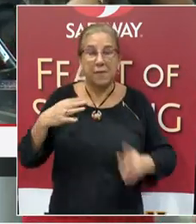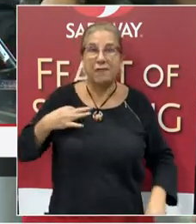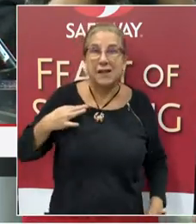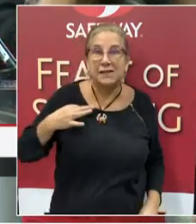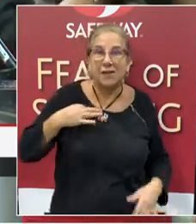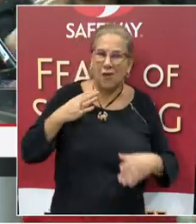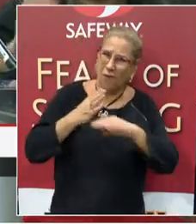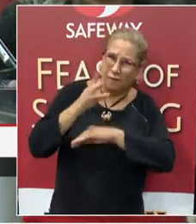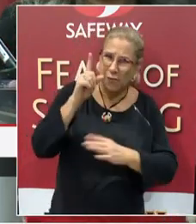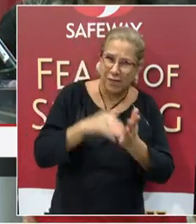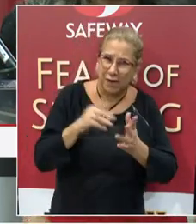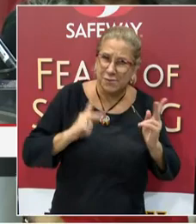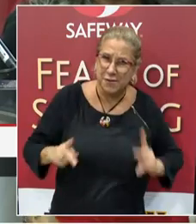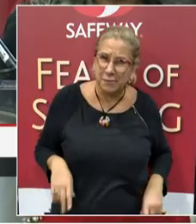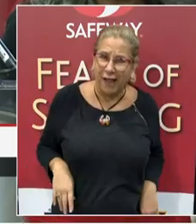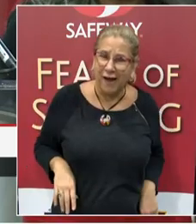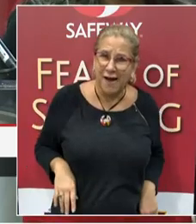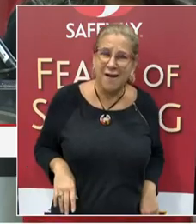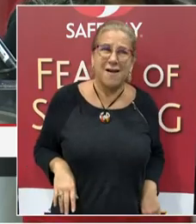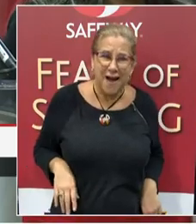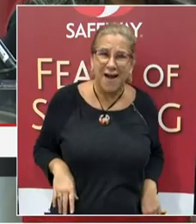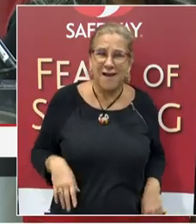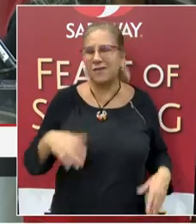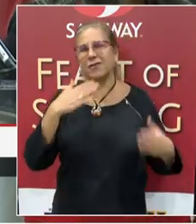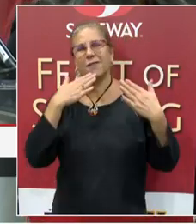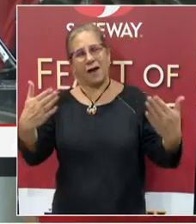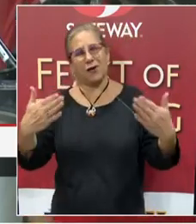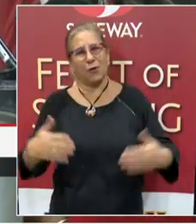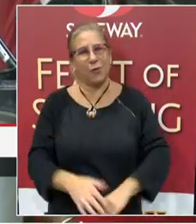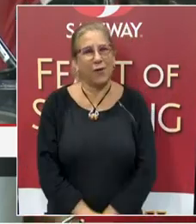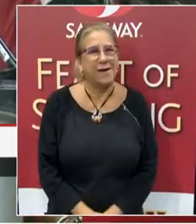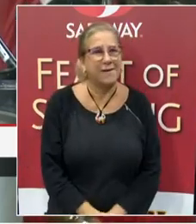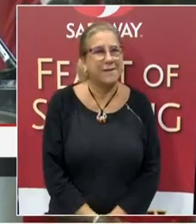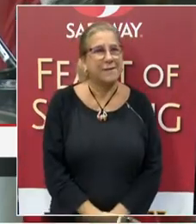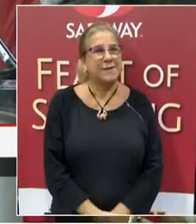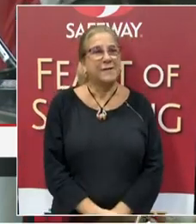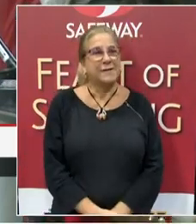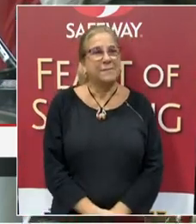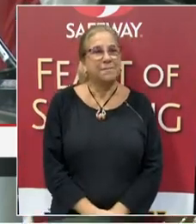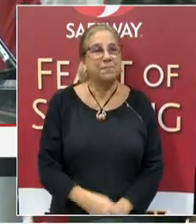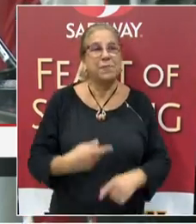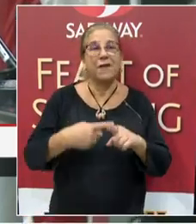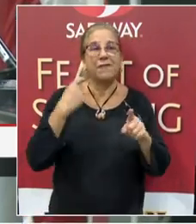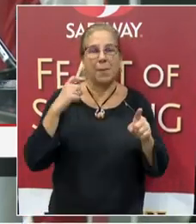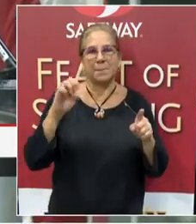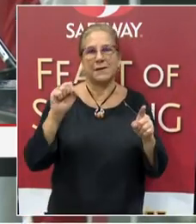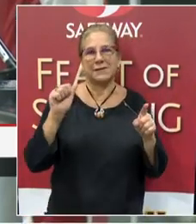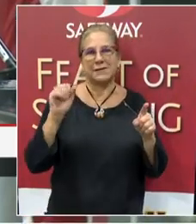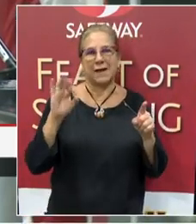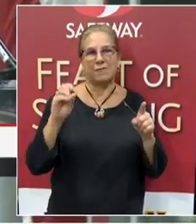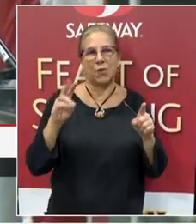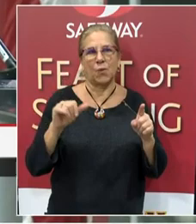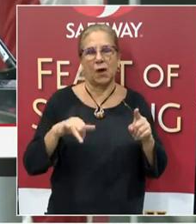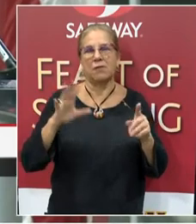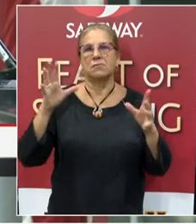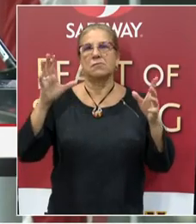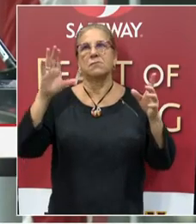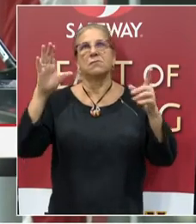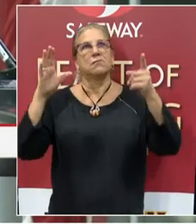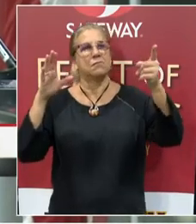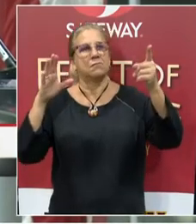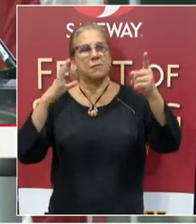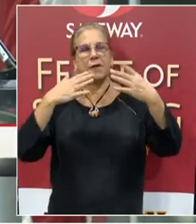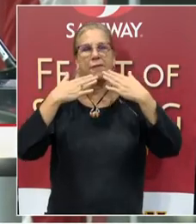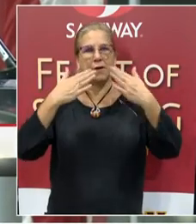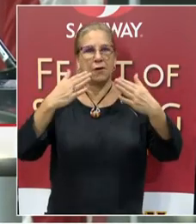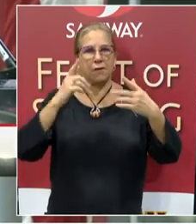much. And on behalf of Safeway, I would like to thank you for all so much for joining us. And with